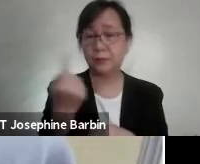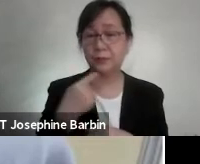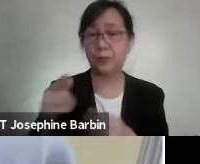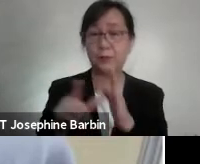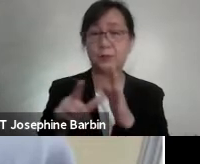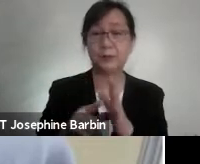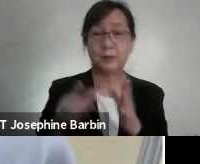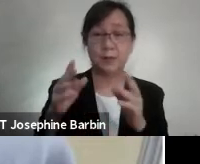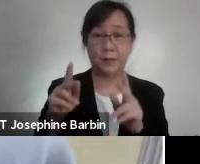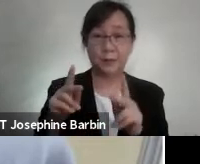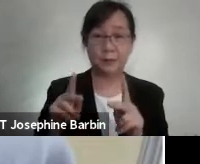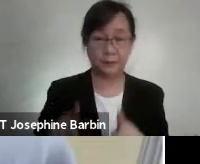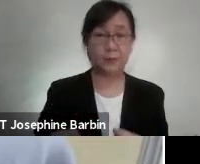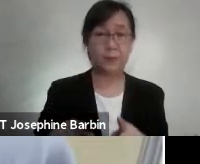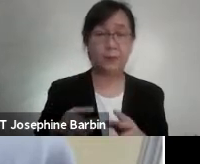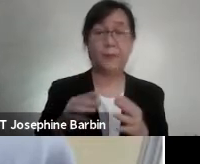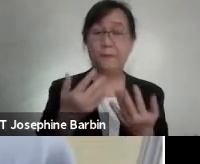legislation, but for